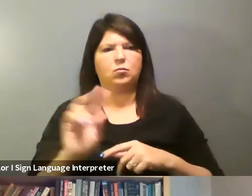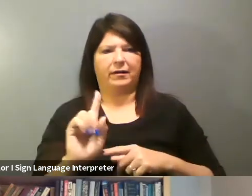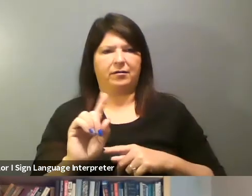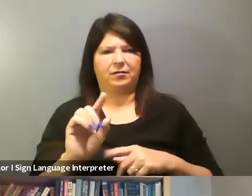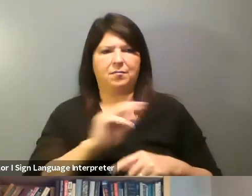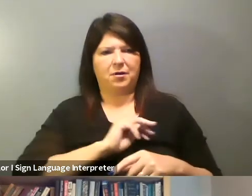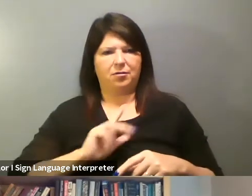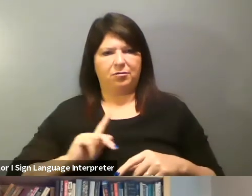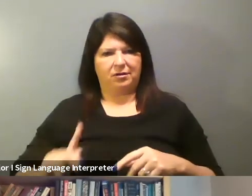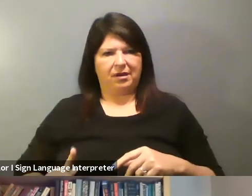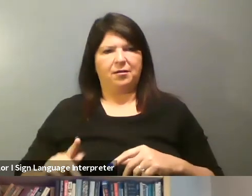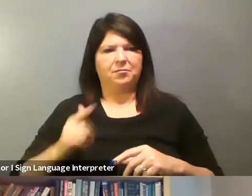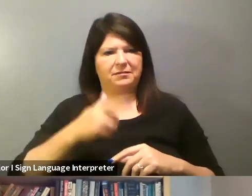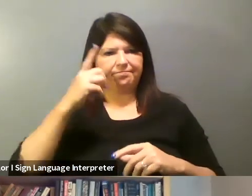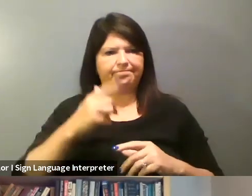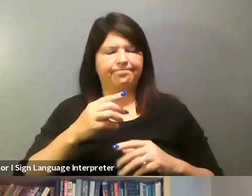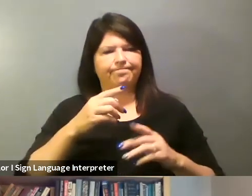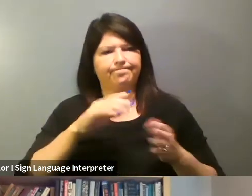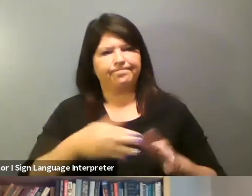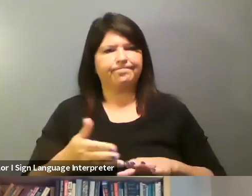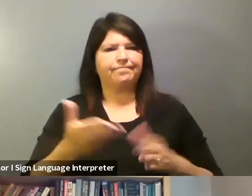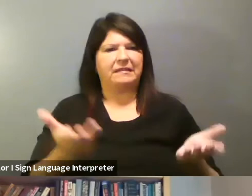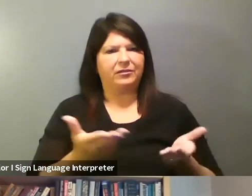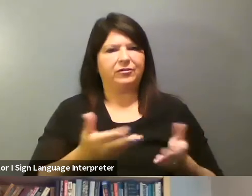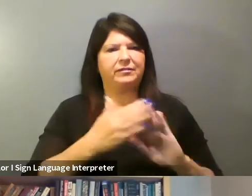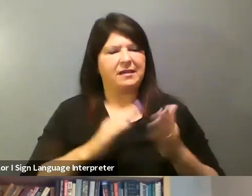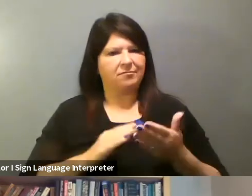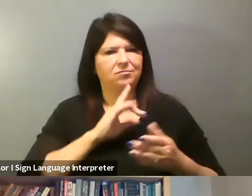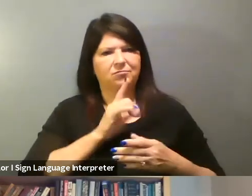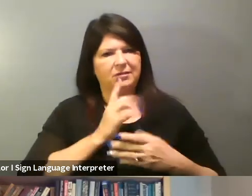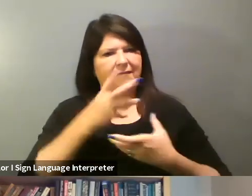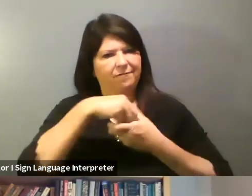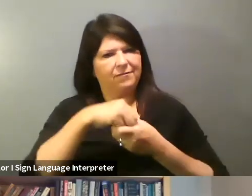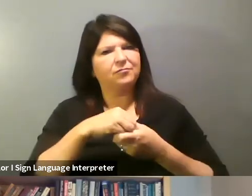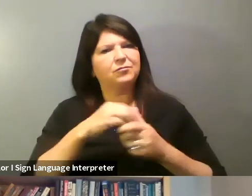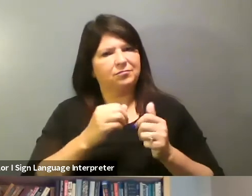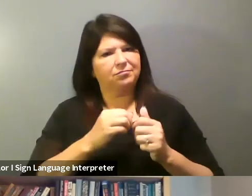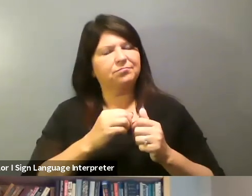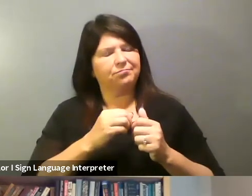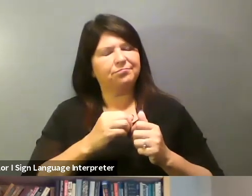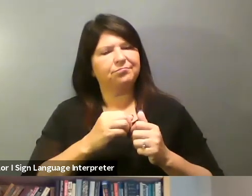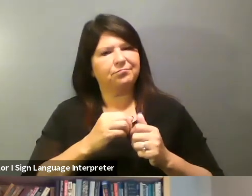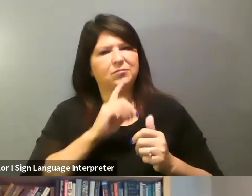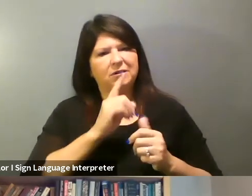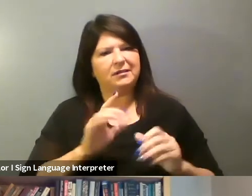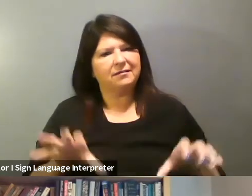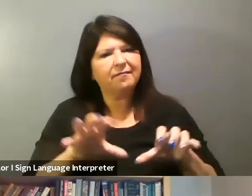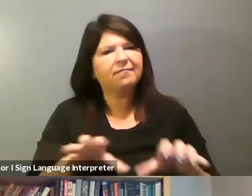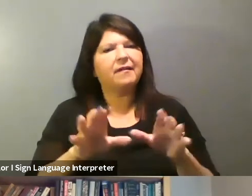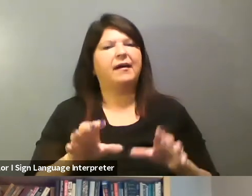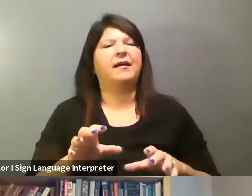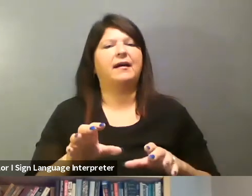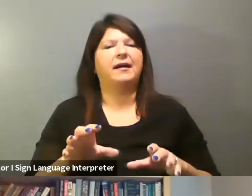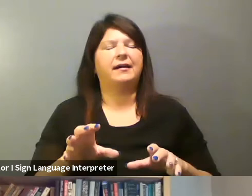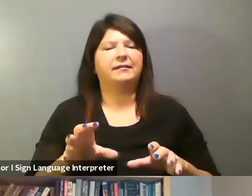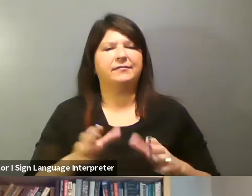So I'm still an active person. I have not been able to